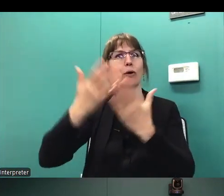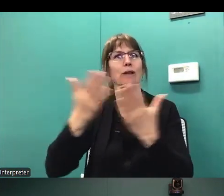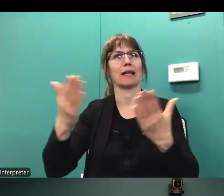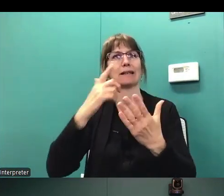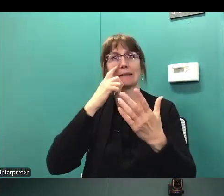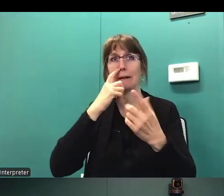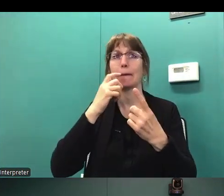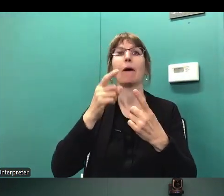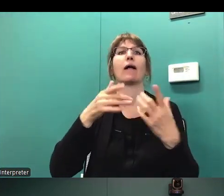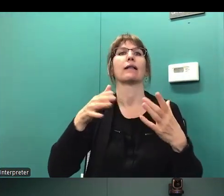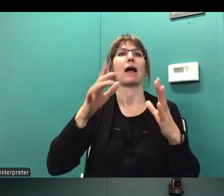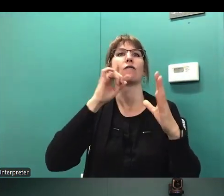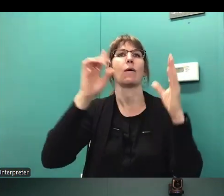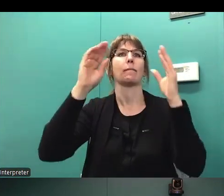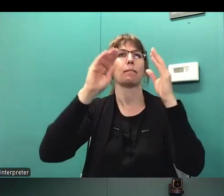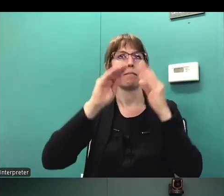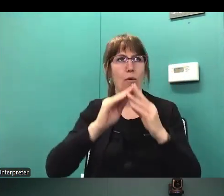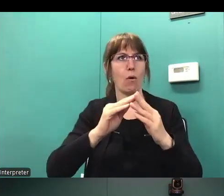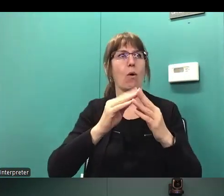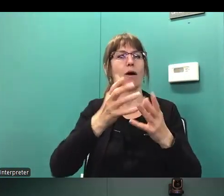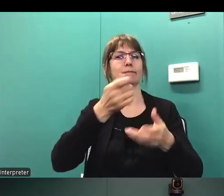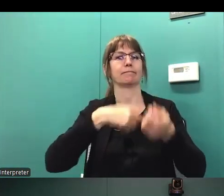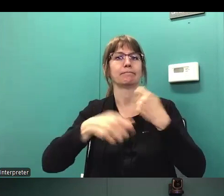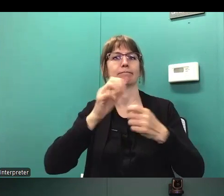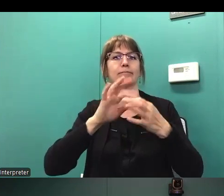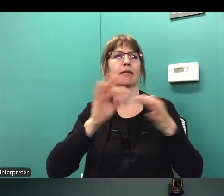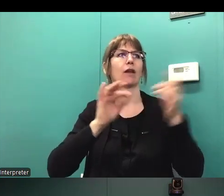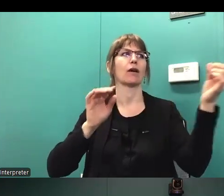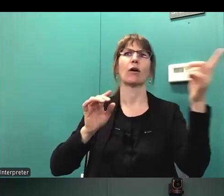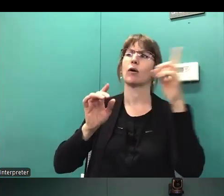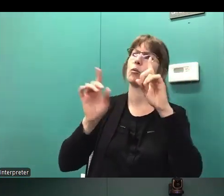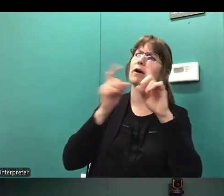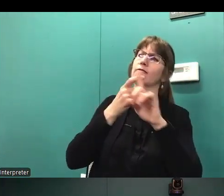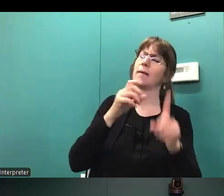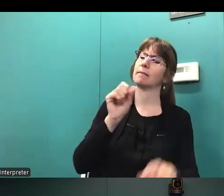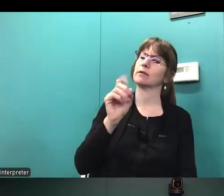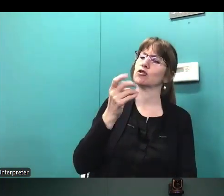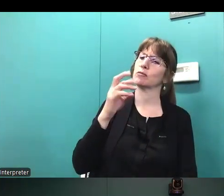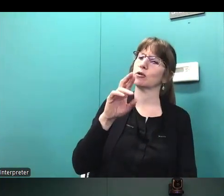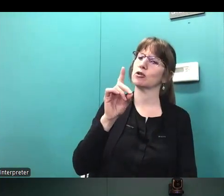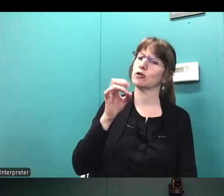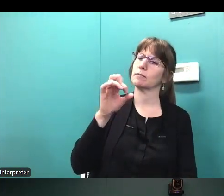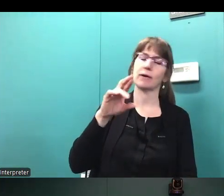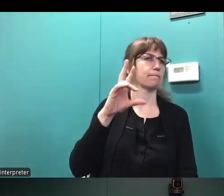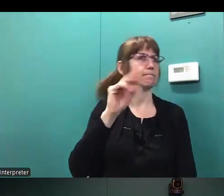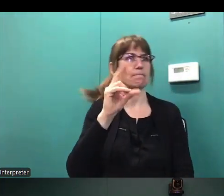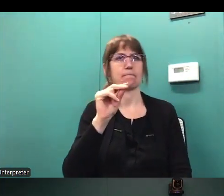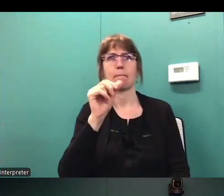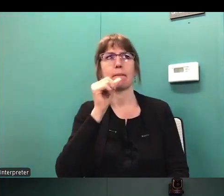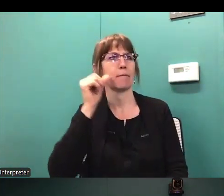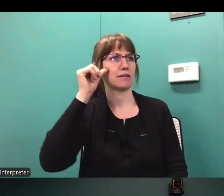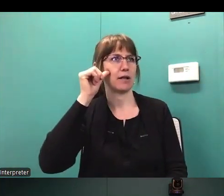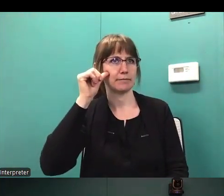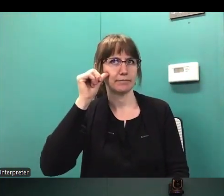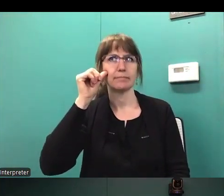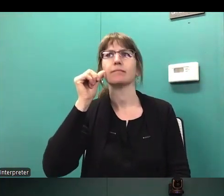and so it allows for more to Is talk that about. through Super Duper? It's on Amazon. Amazon, that's. what I was Amazon. thinking. It's on Amazon. Yeah. Through